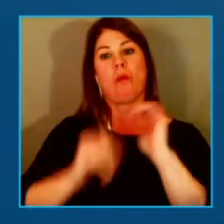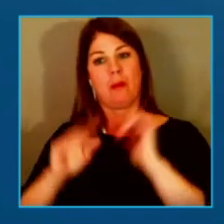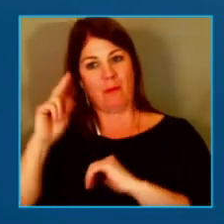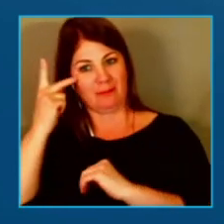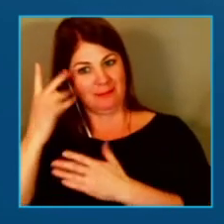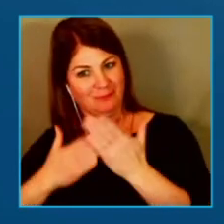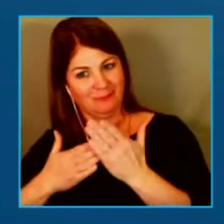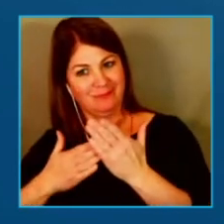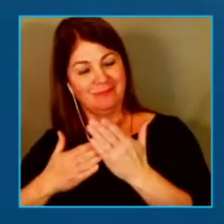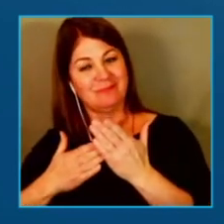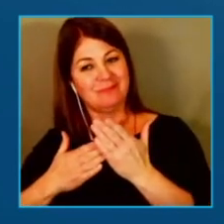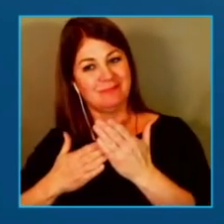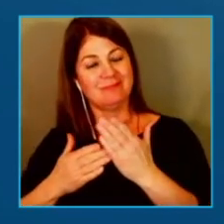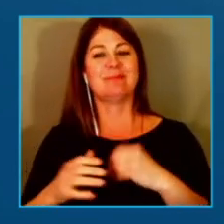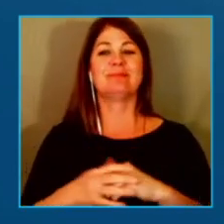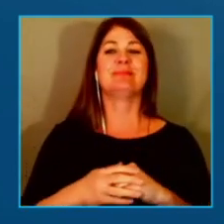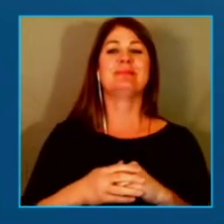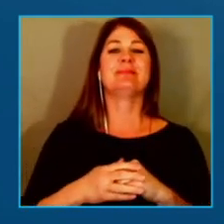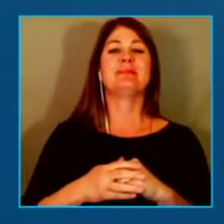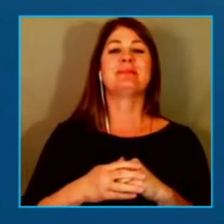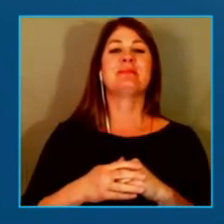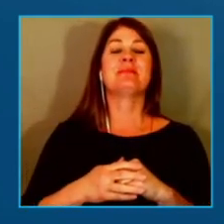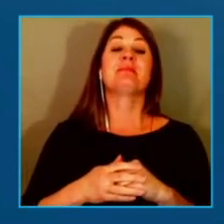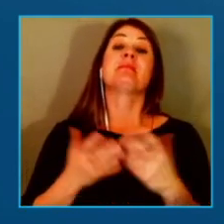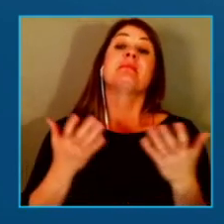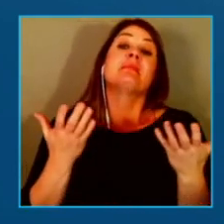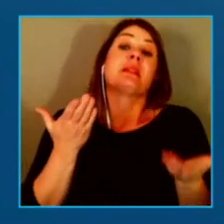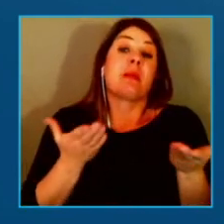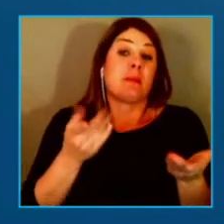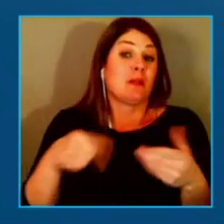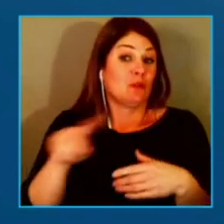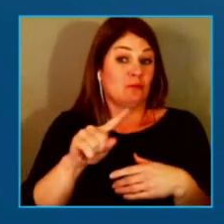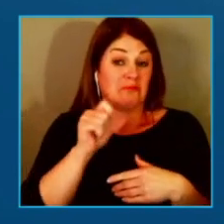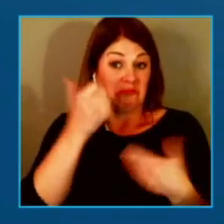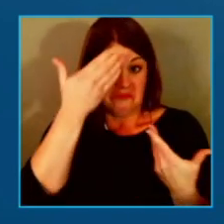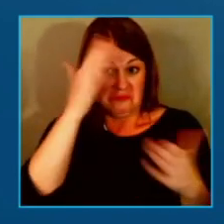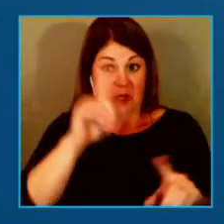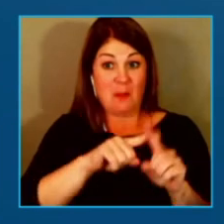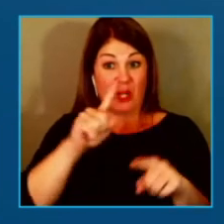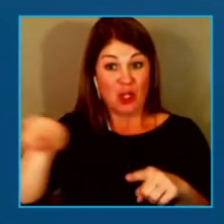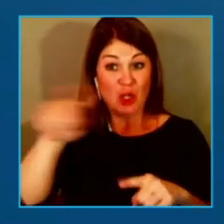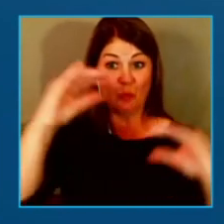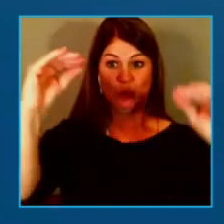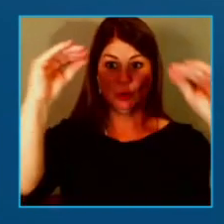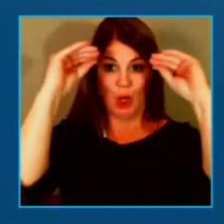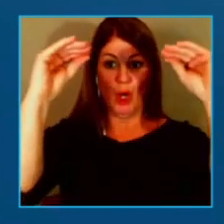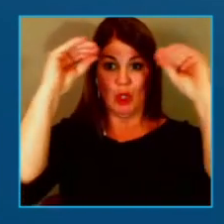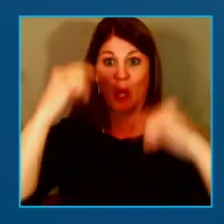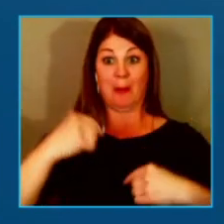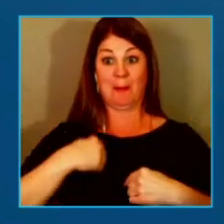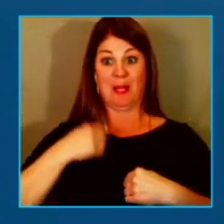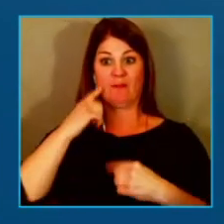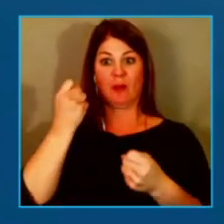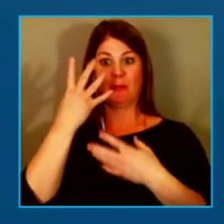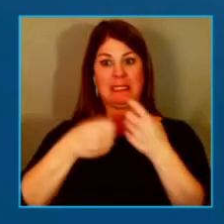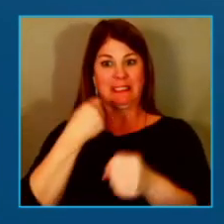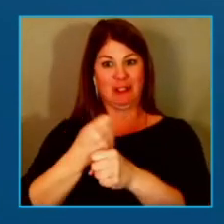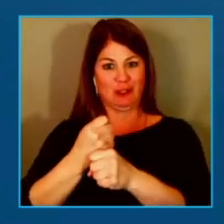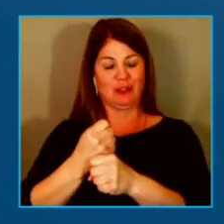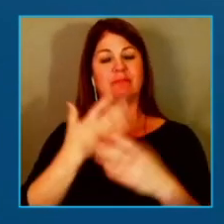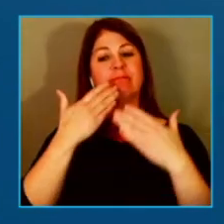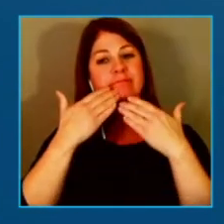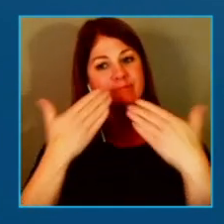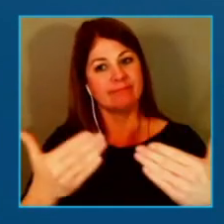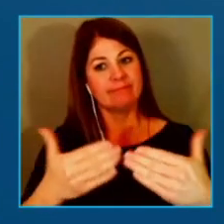part. You may not know it, but you have all been my teachers over the last several years, and I thank you. I